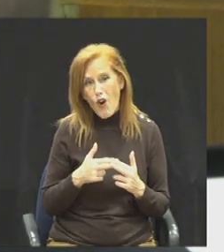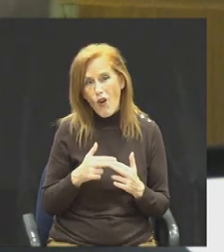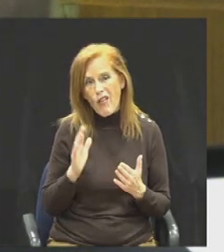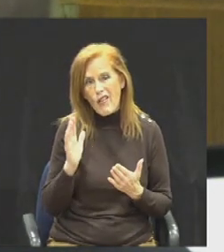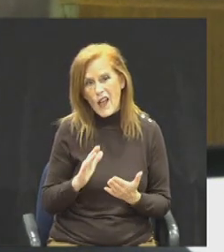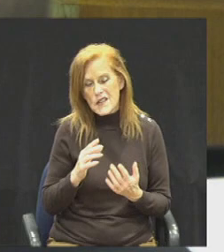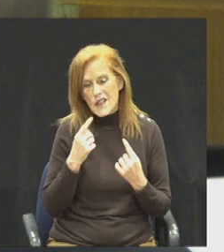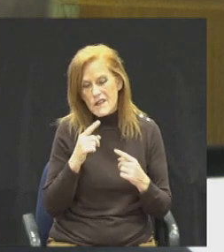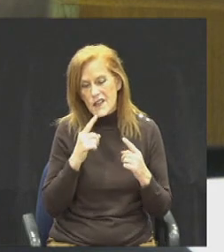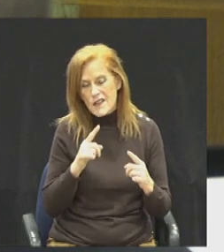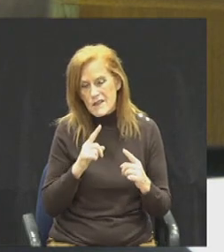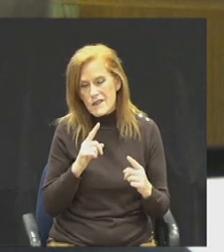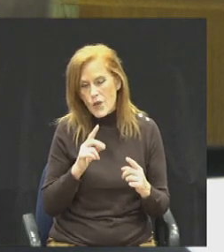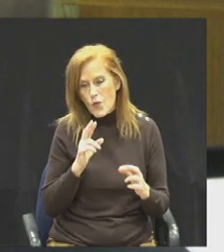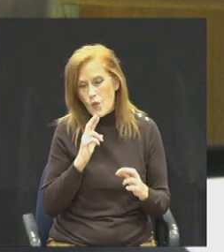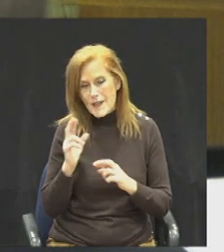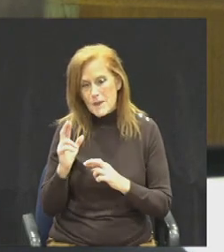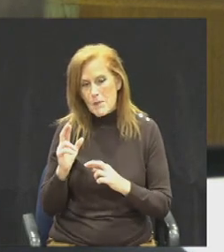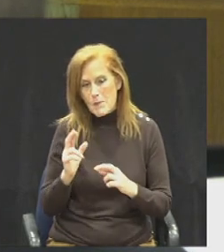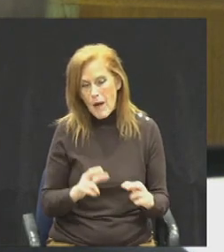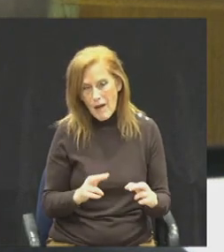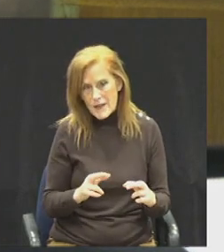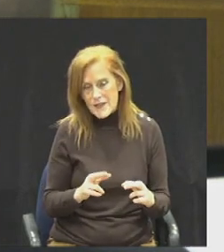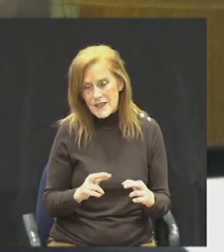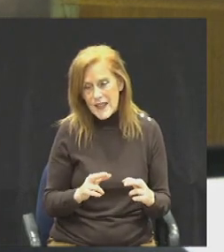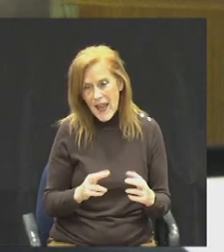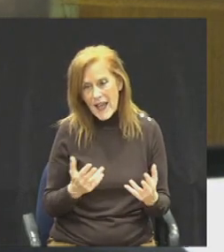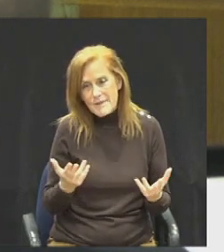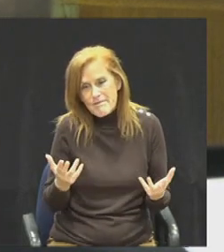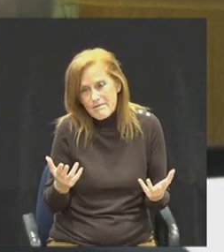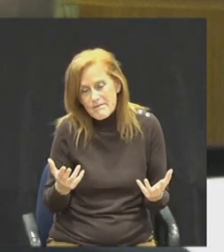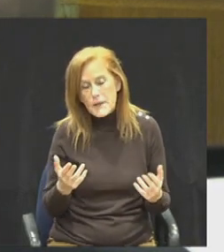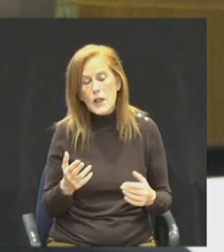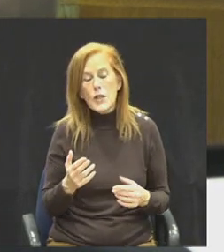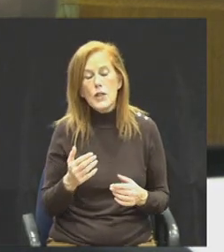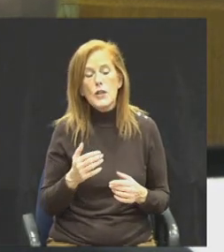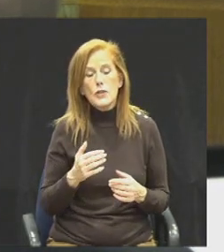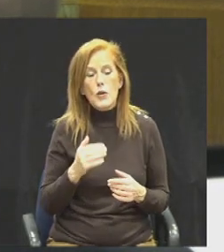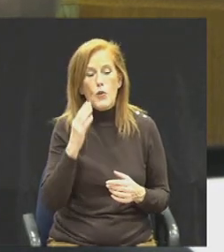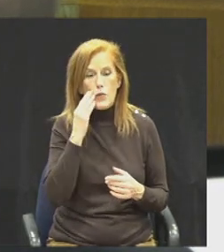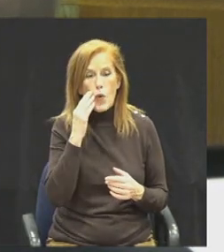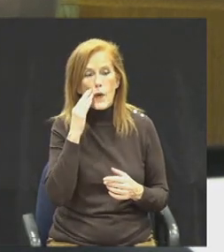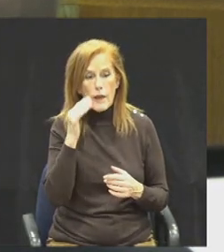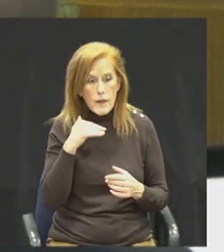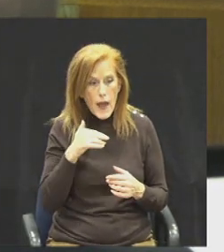response in some way, but I think knowing that people are at the table and really